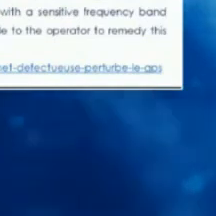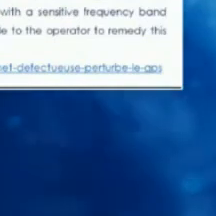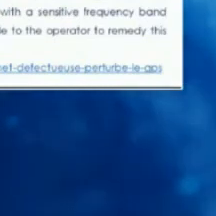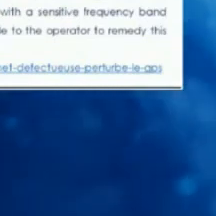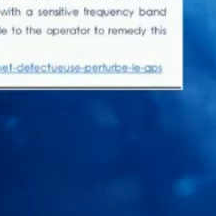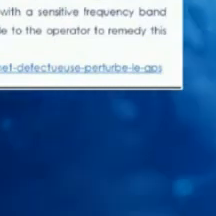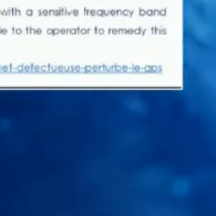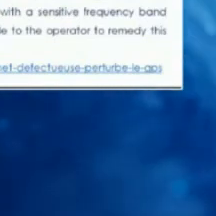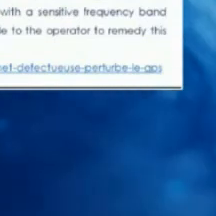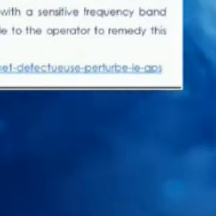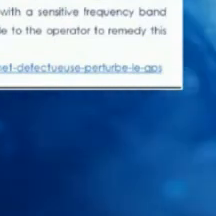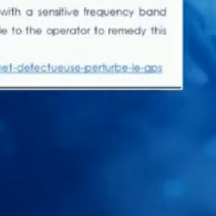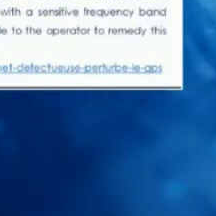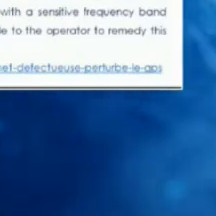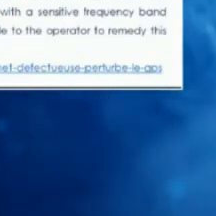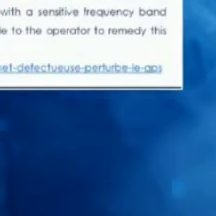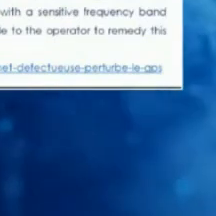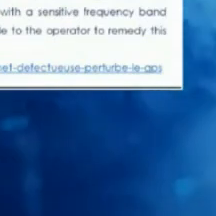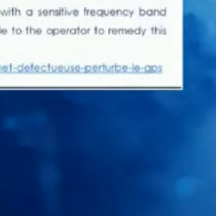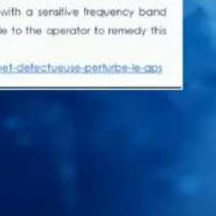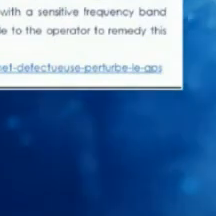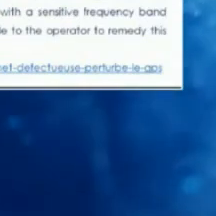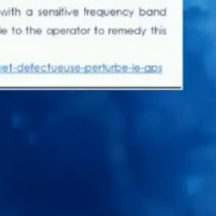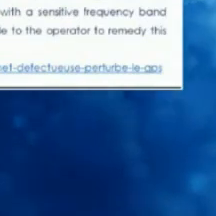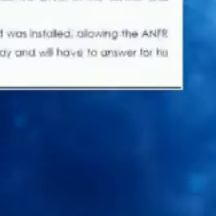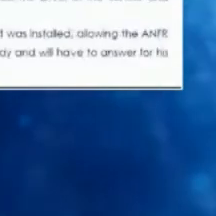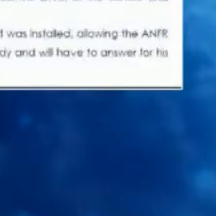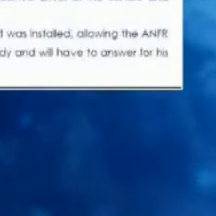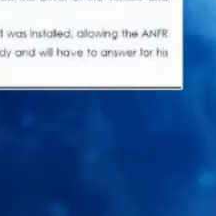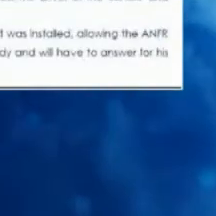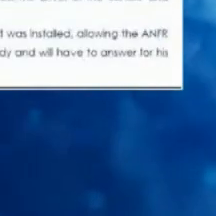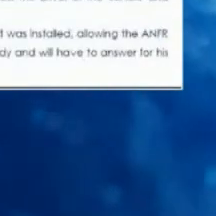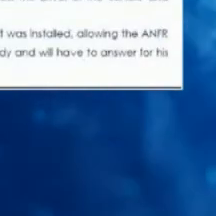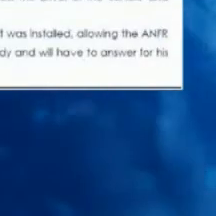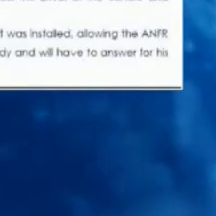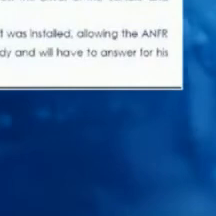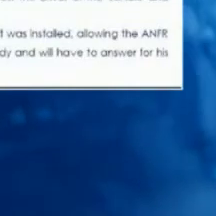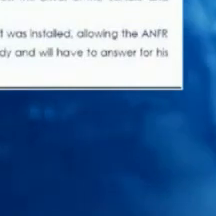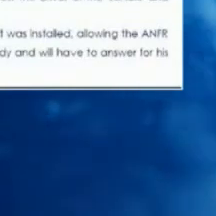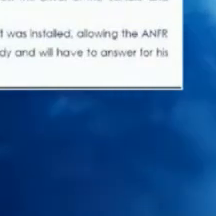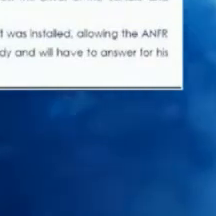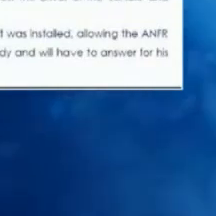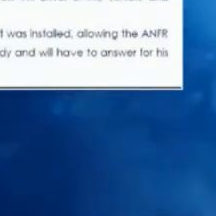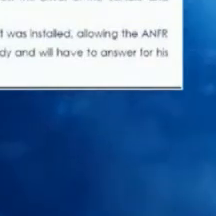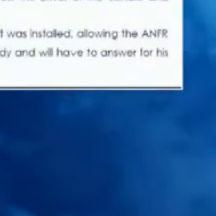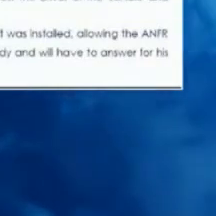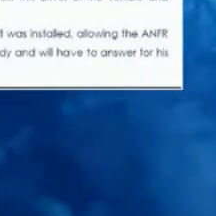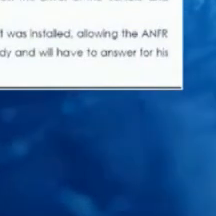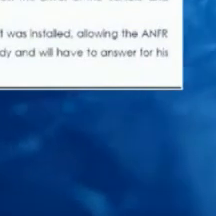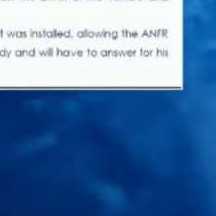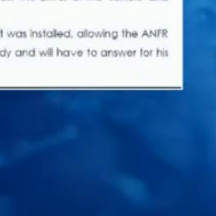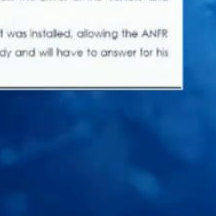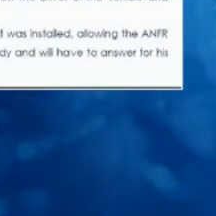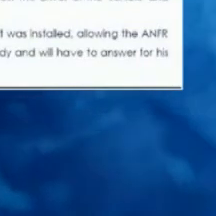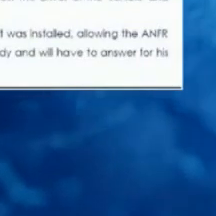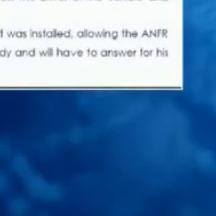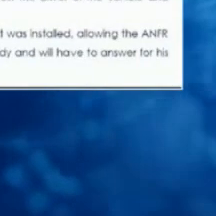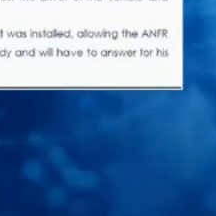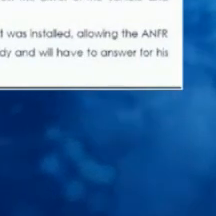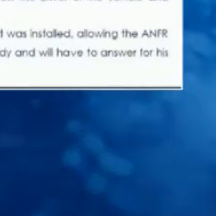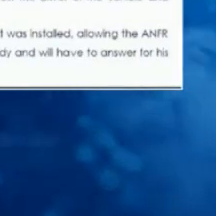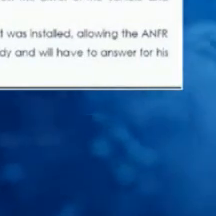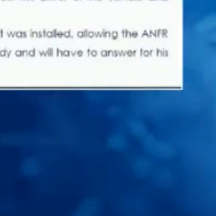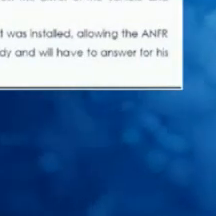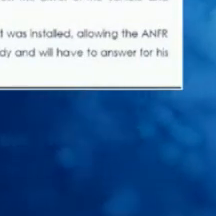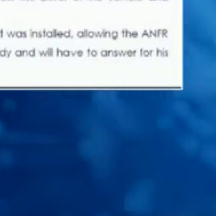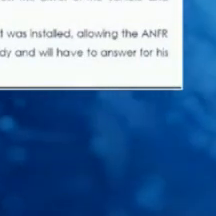interference because it was emitting spurious emissions. And one last case with also GPS jammer looking like a